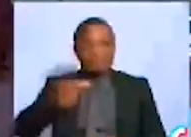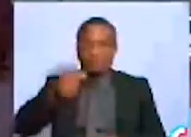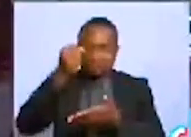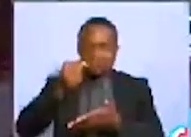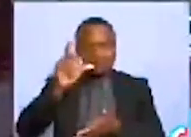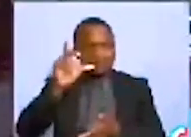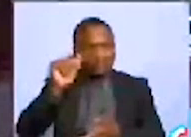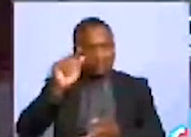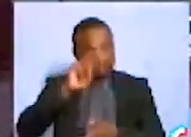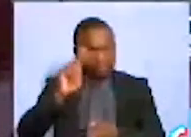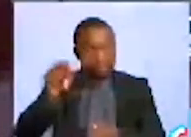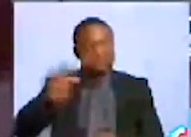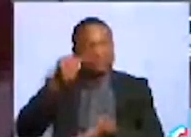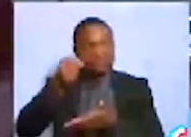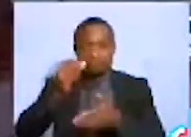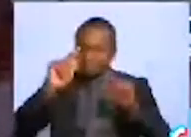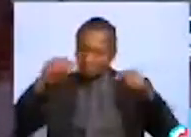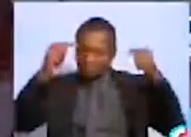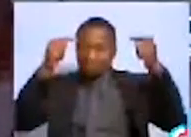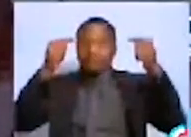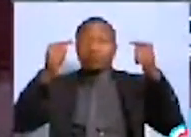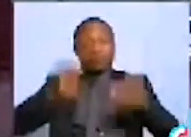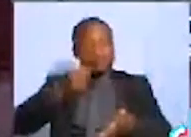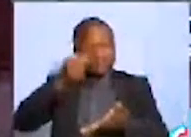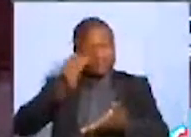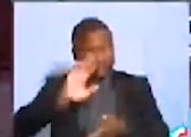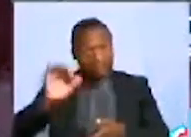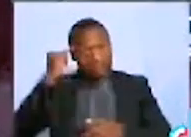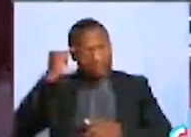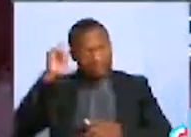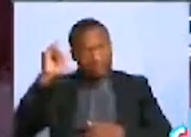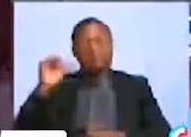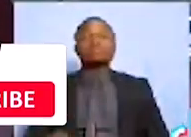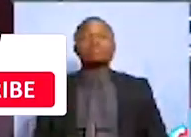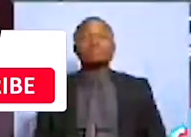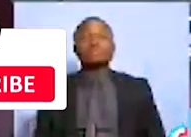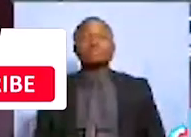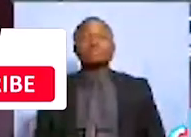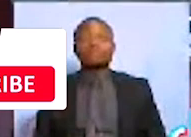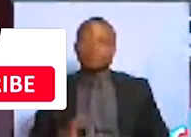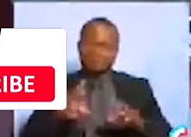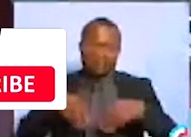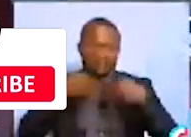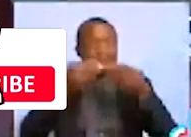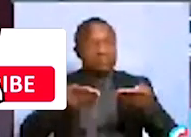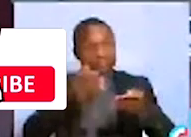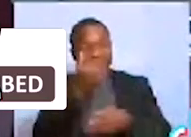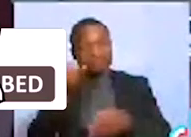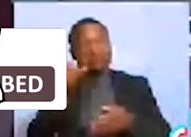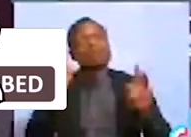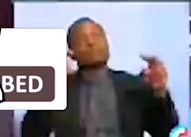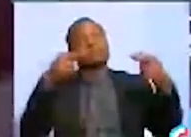budget, which was a 2022 budget, was a progressive budget. Because in my view, it attended to issues confronting